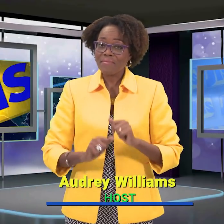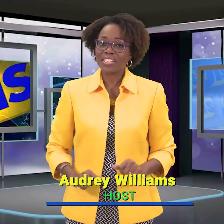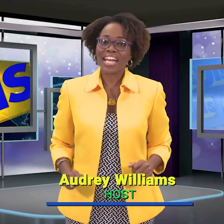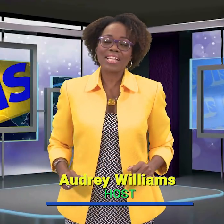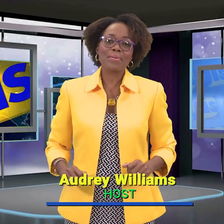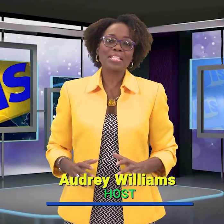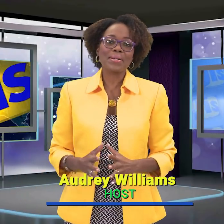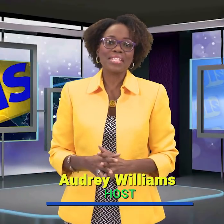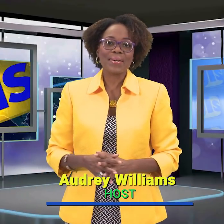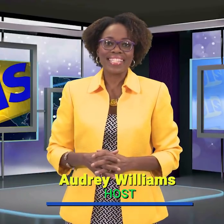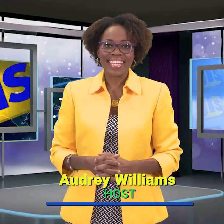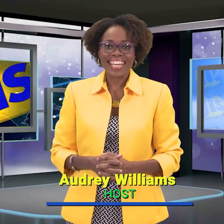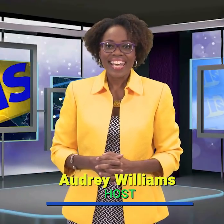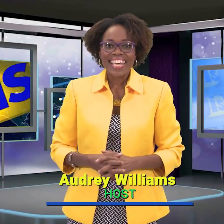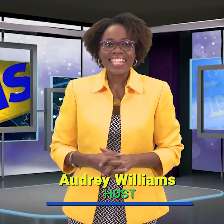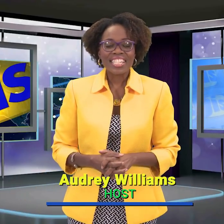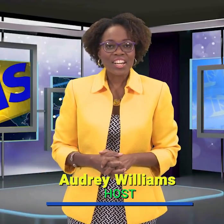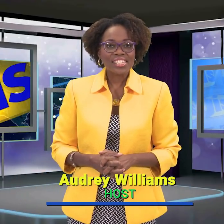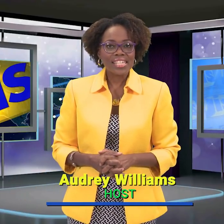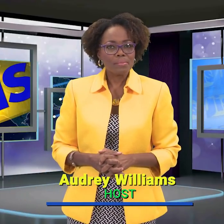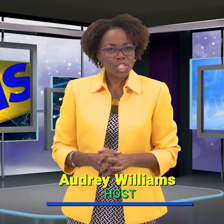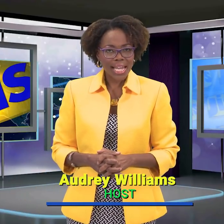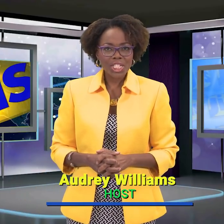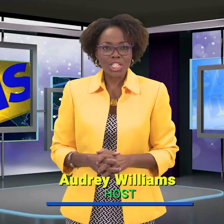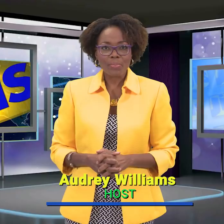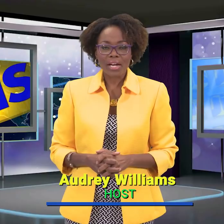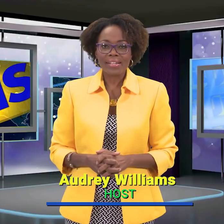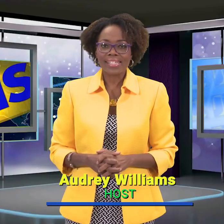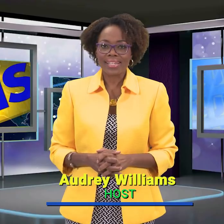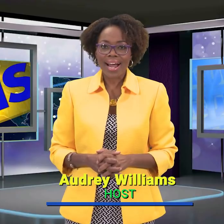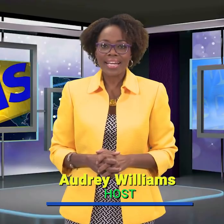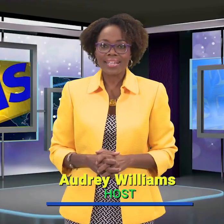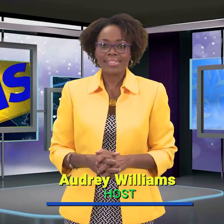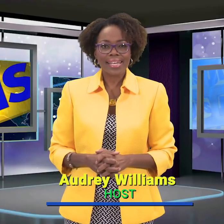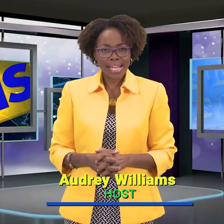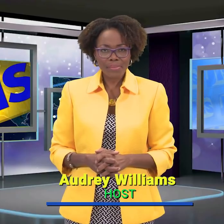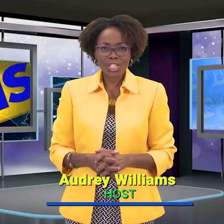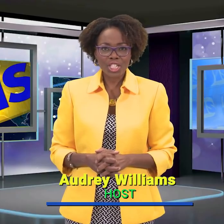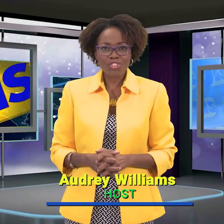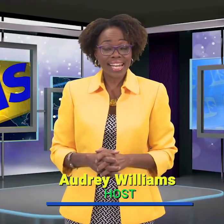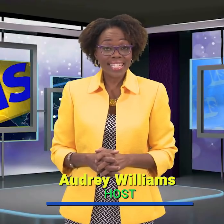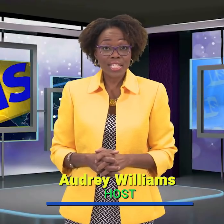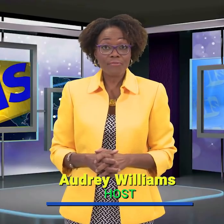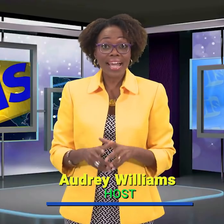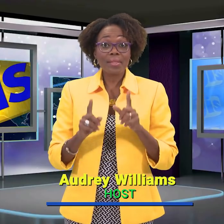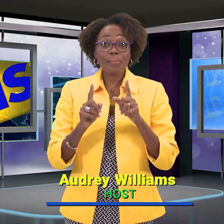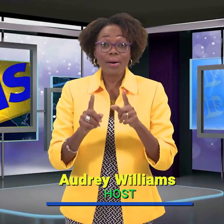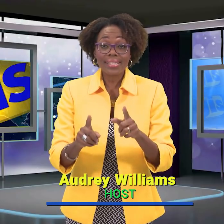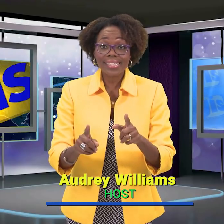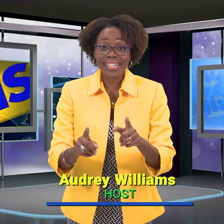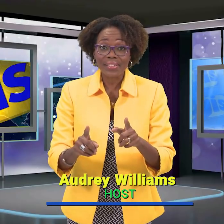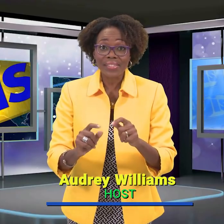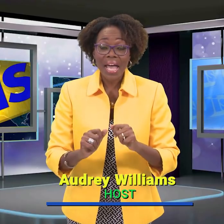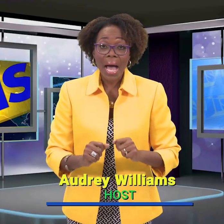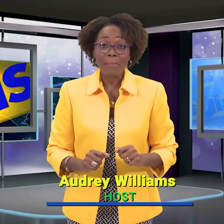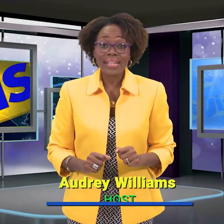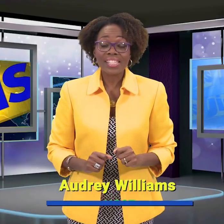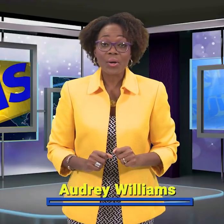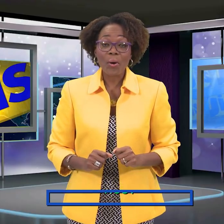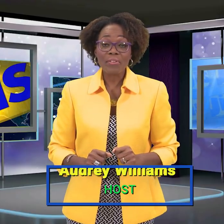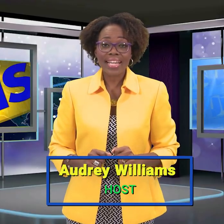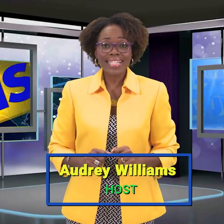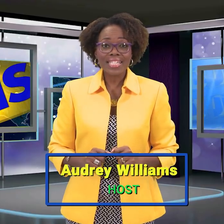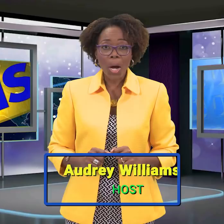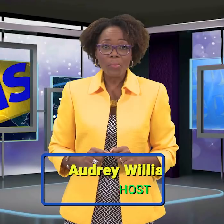the theme for Child Month 2020. This year's theme challenges parents and guardians to help their children identify the positives